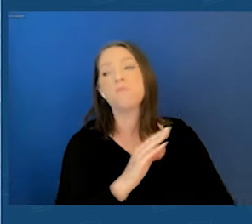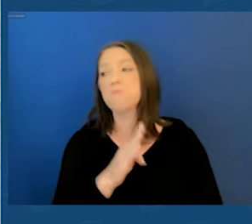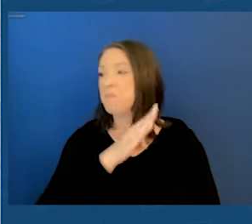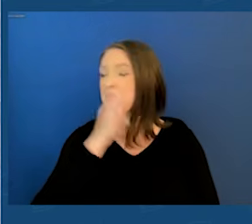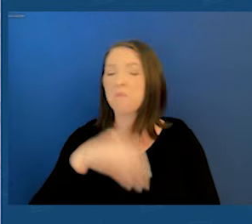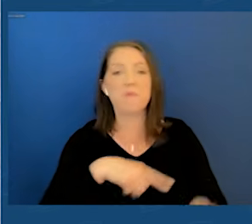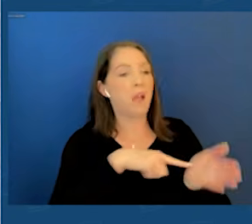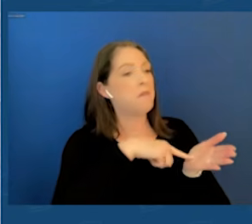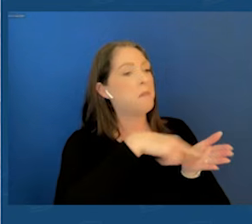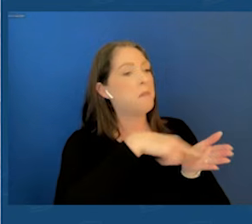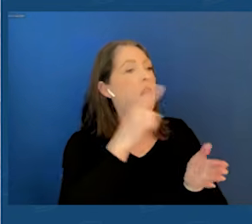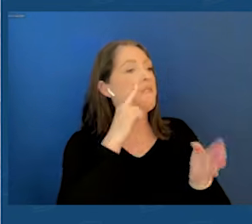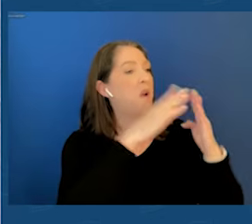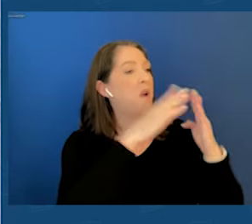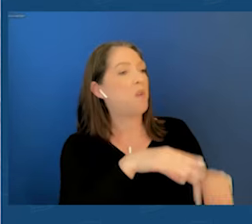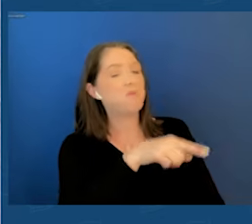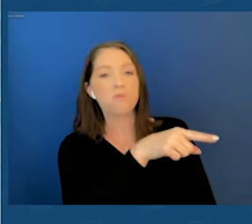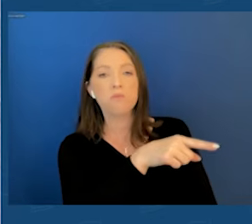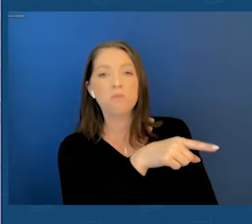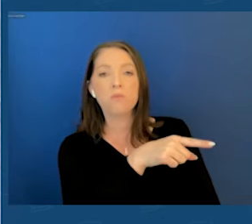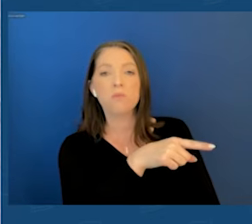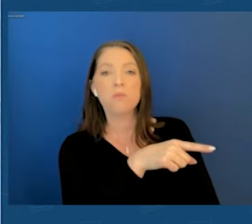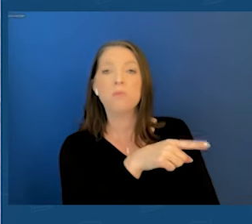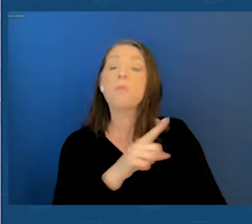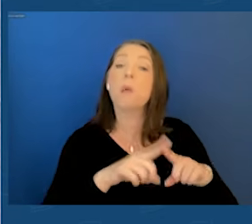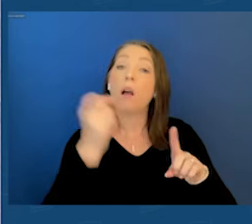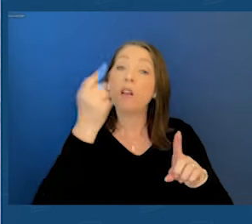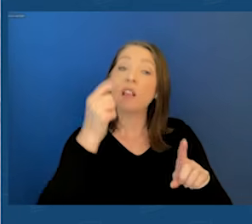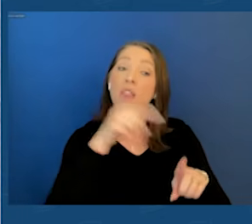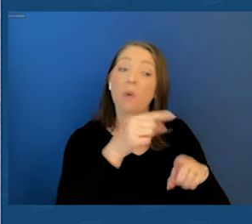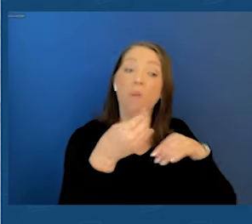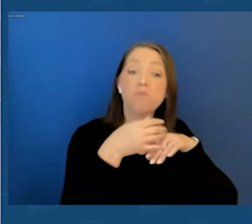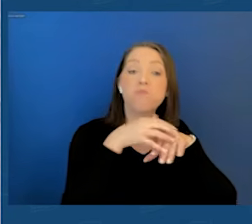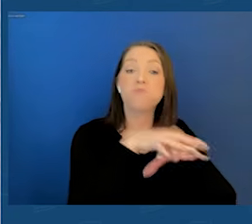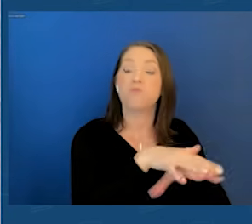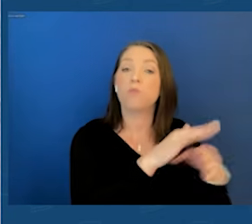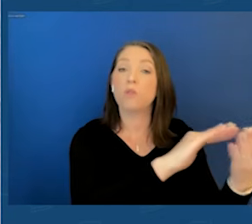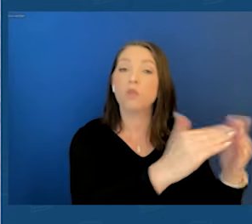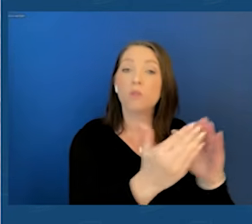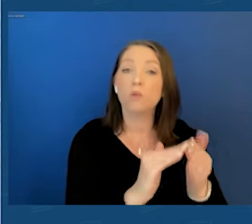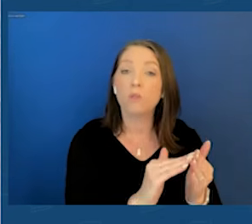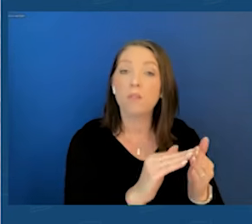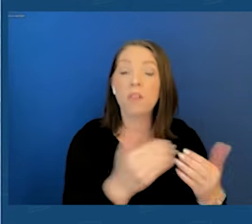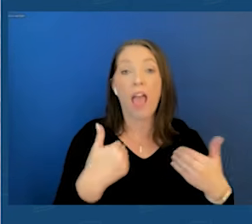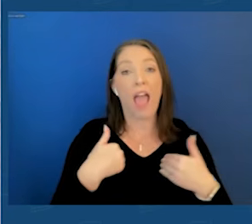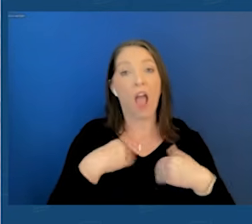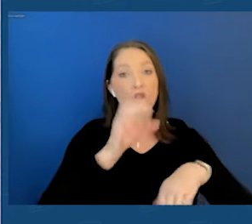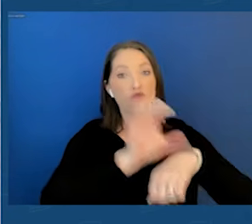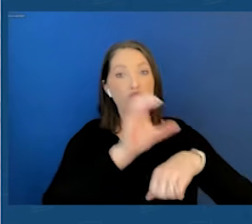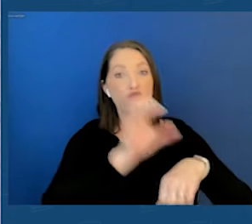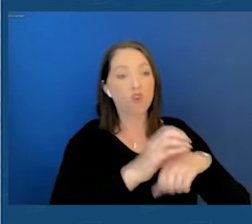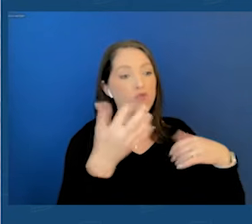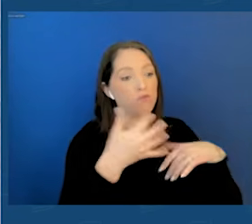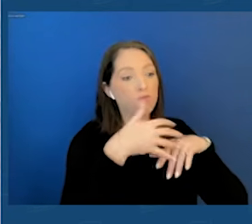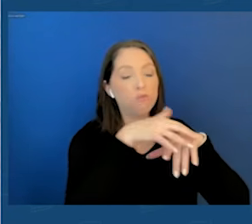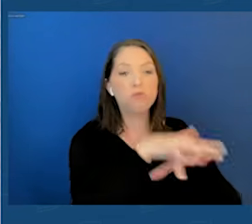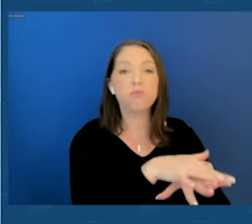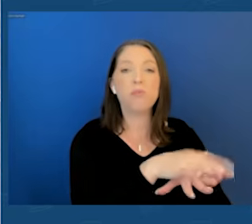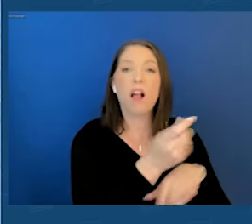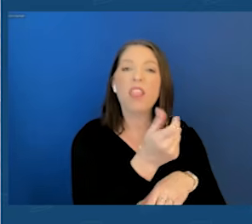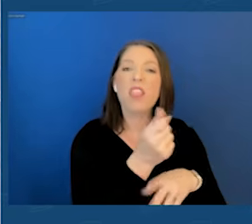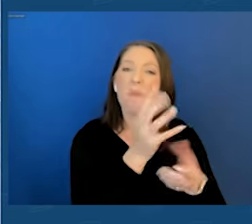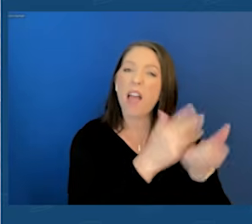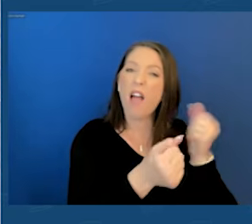for theirs. But they were also an integrated community. They had an integrated church that had a little bit of